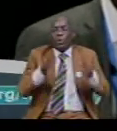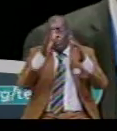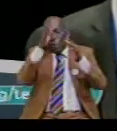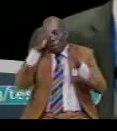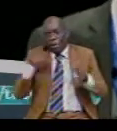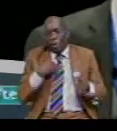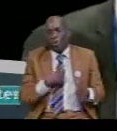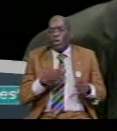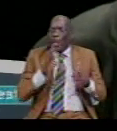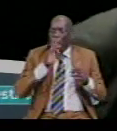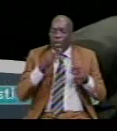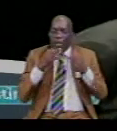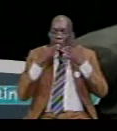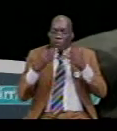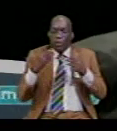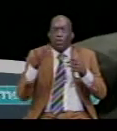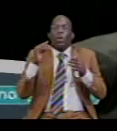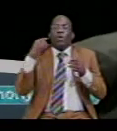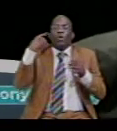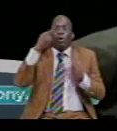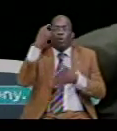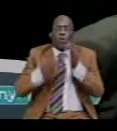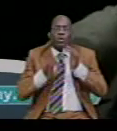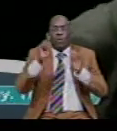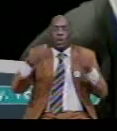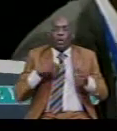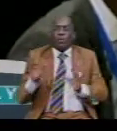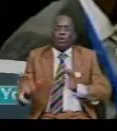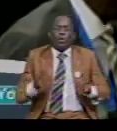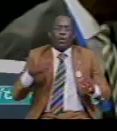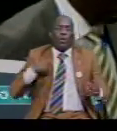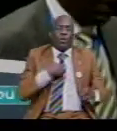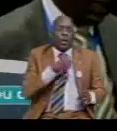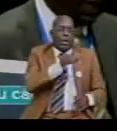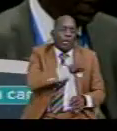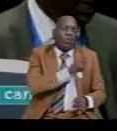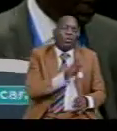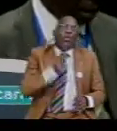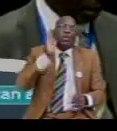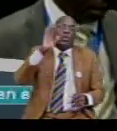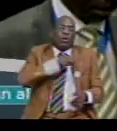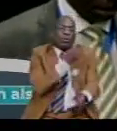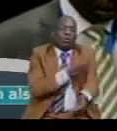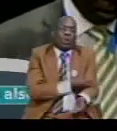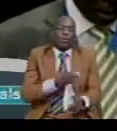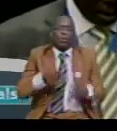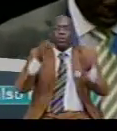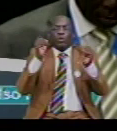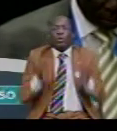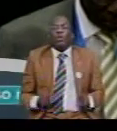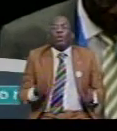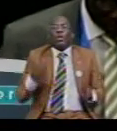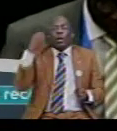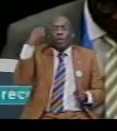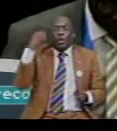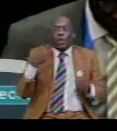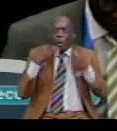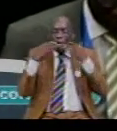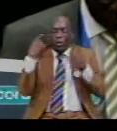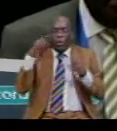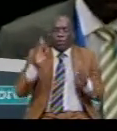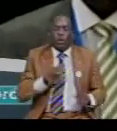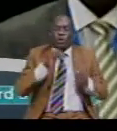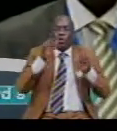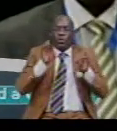tonight. We appreciate your mighty power. Thank you for the move of the Holy Spirit, the outpouring of your Spirit upon us. May your name be praised